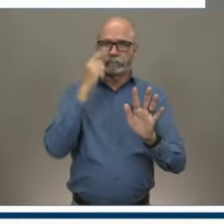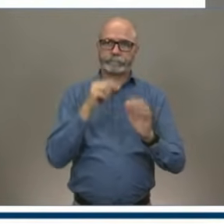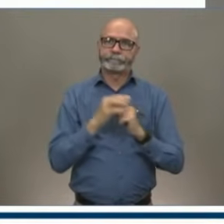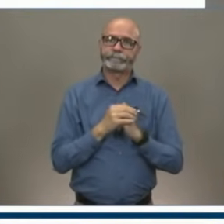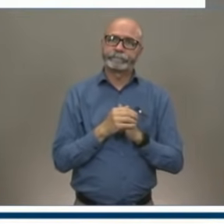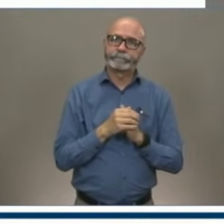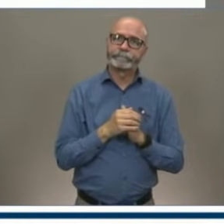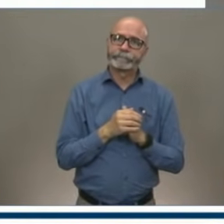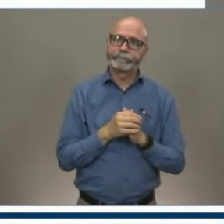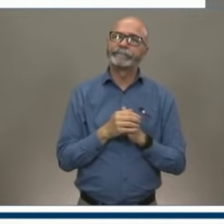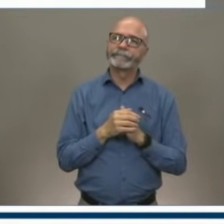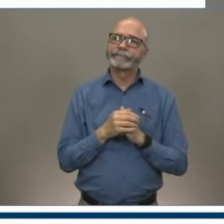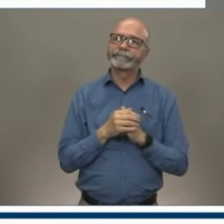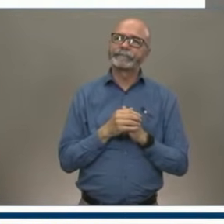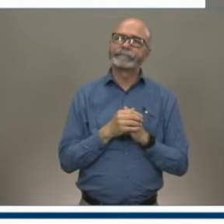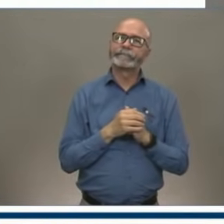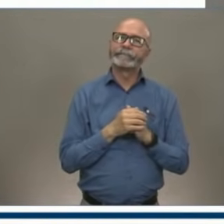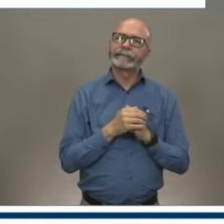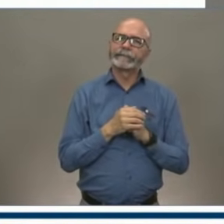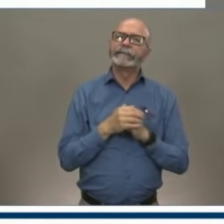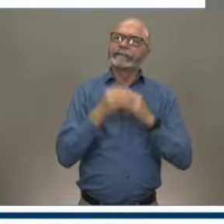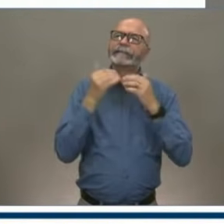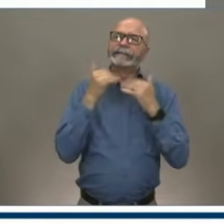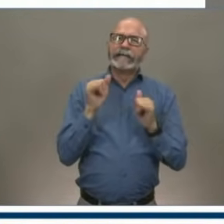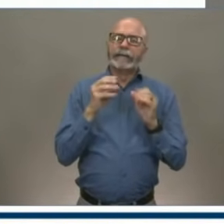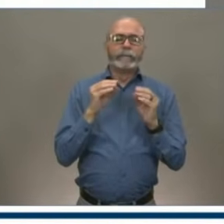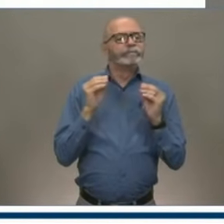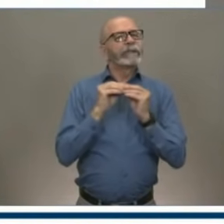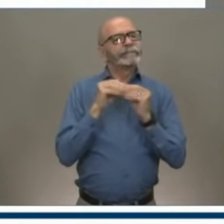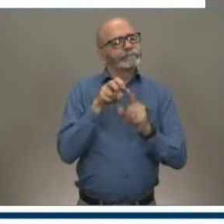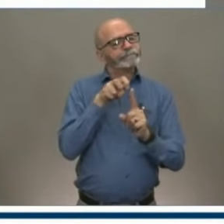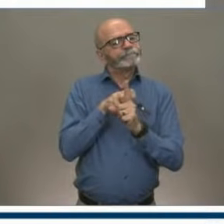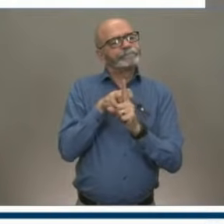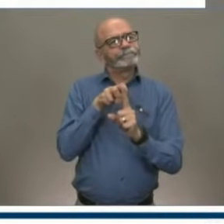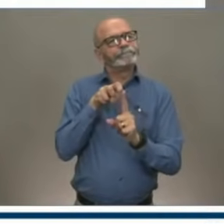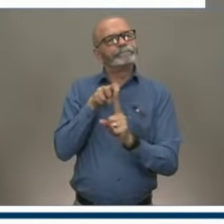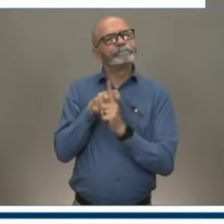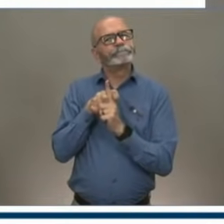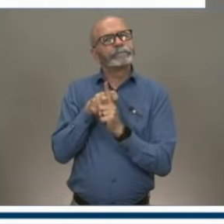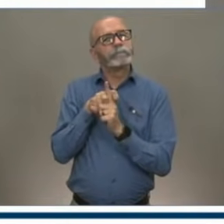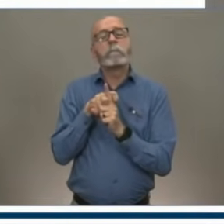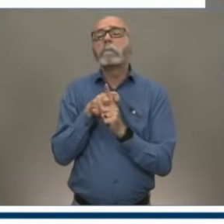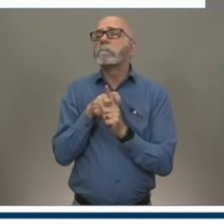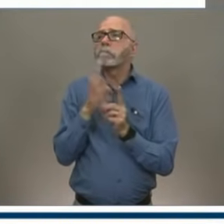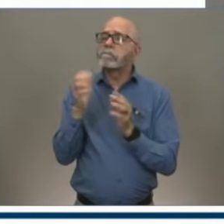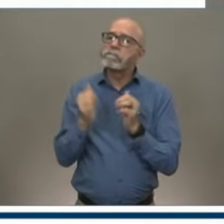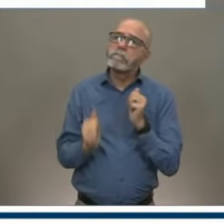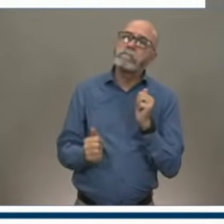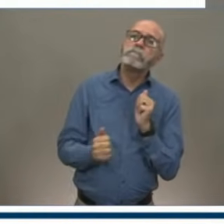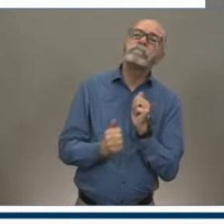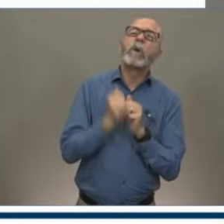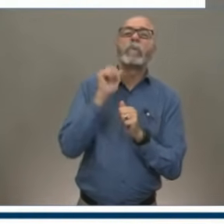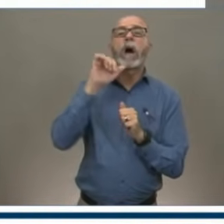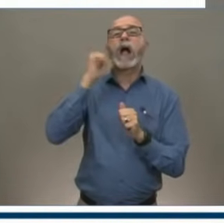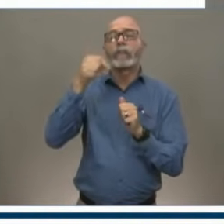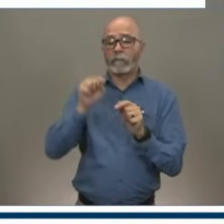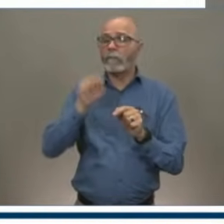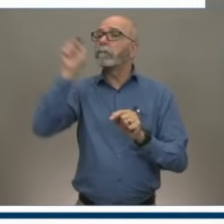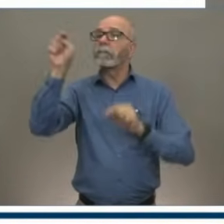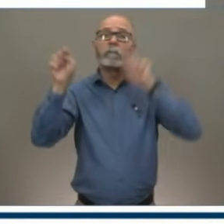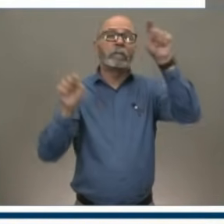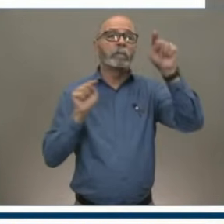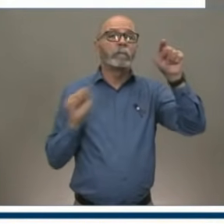exceptions that are still under investigation, the cases we have identified in other zones are either connected to previously